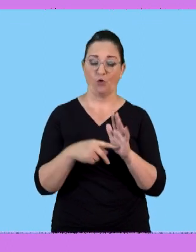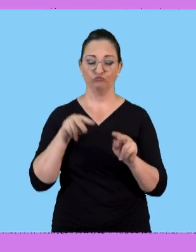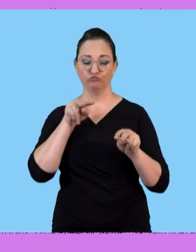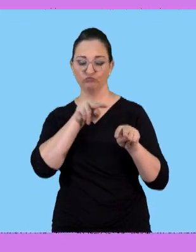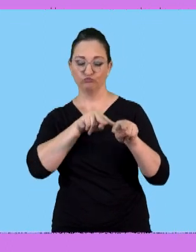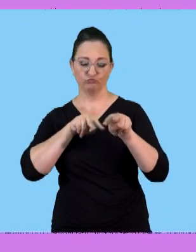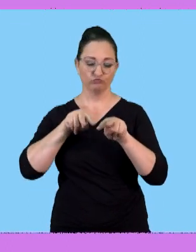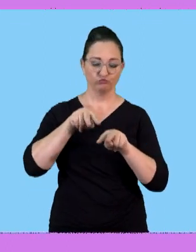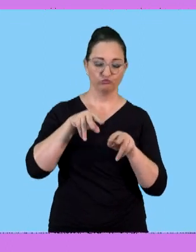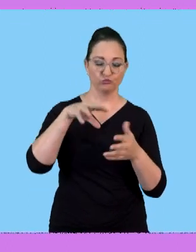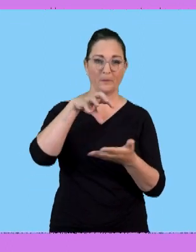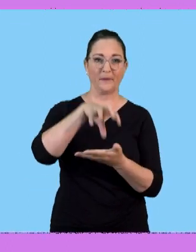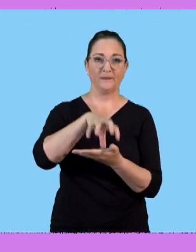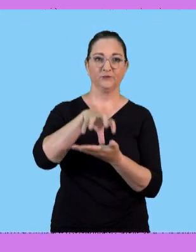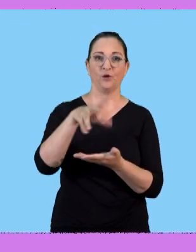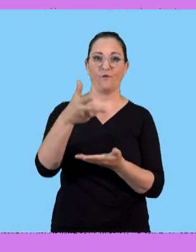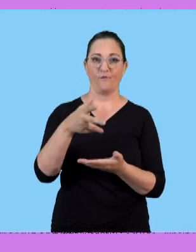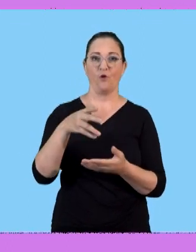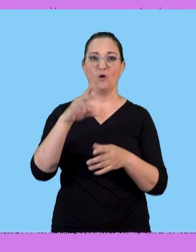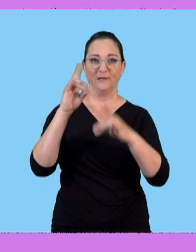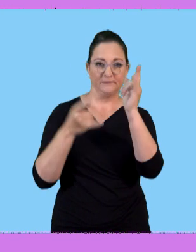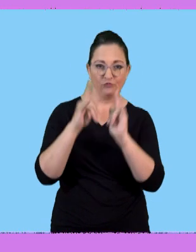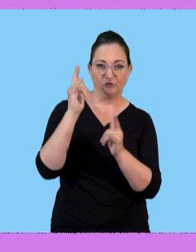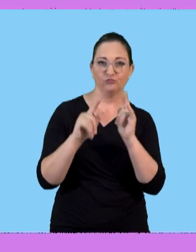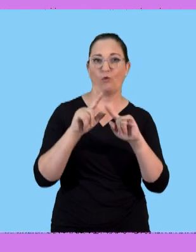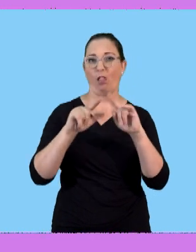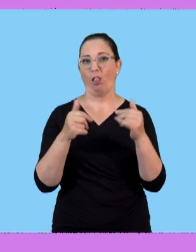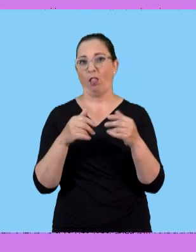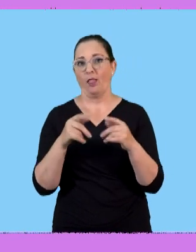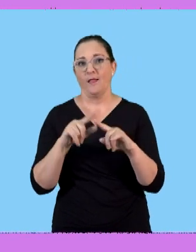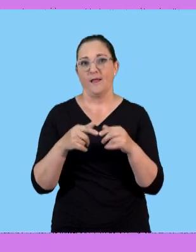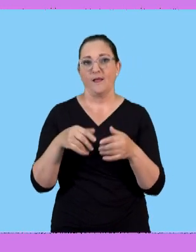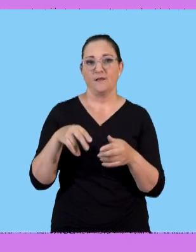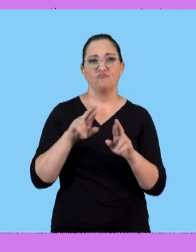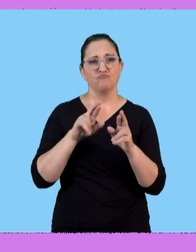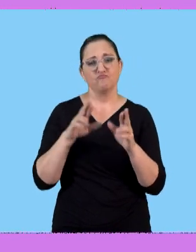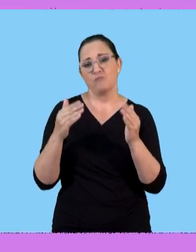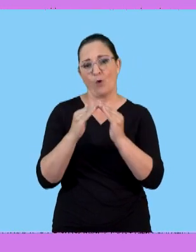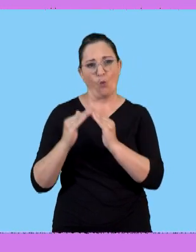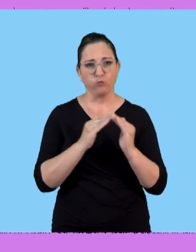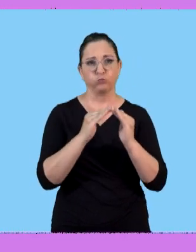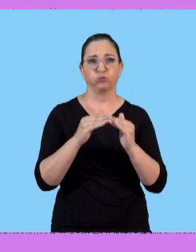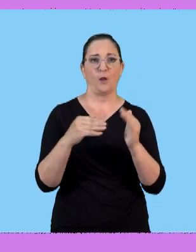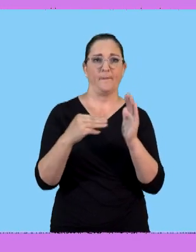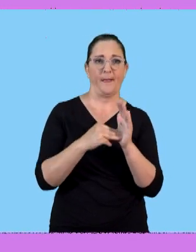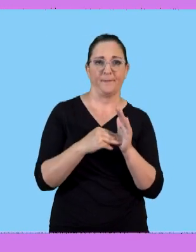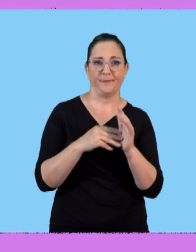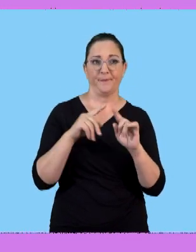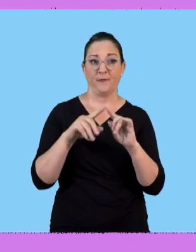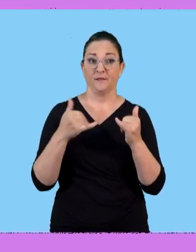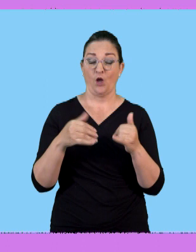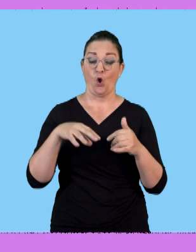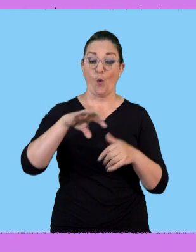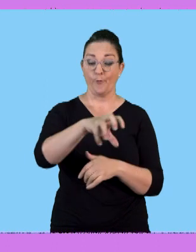residential areas, right? And it sometimes also show attractions. Then what else is important? Provincial